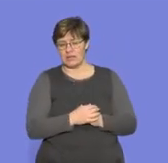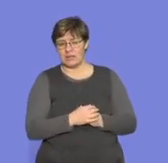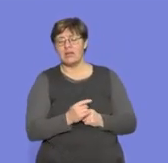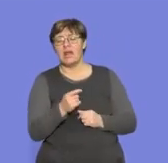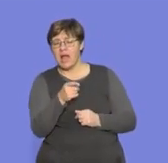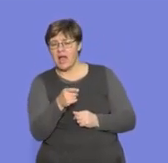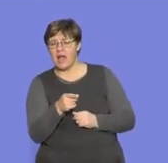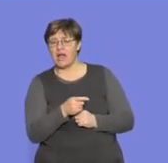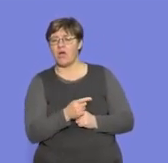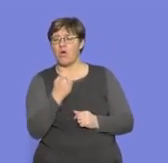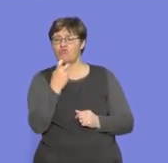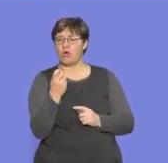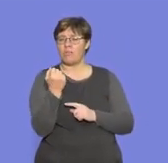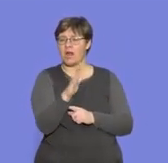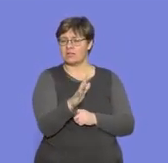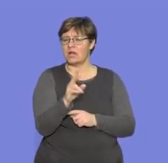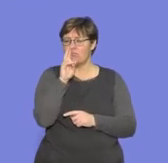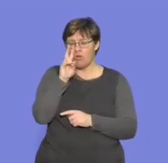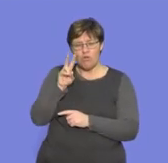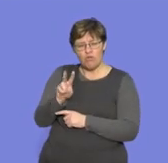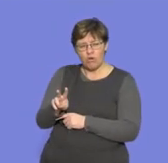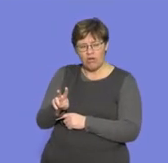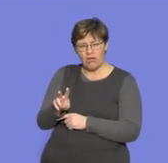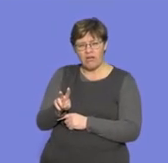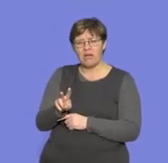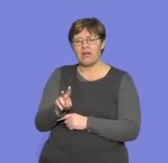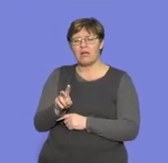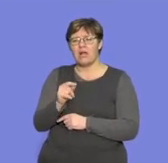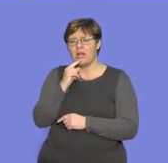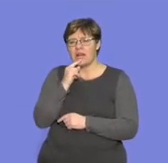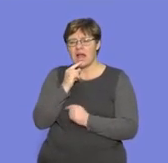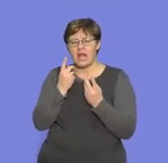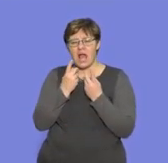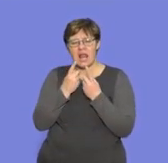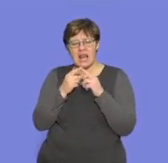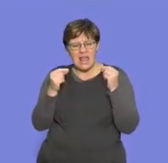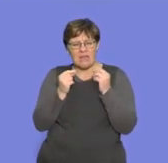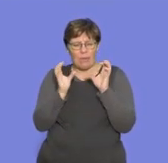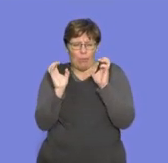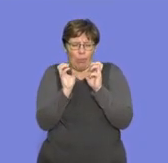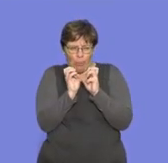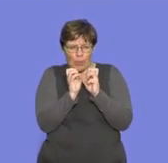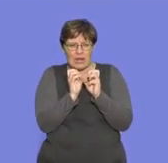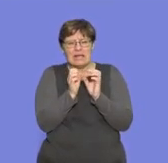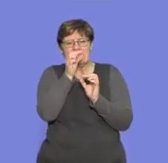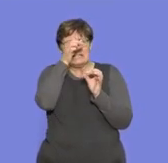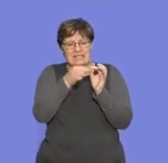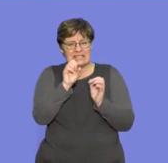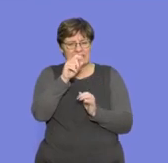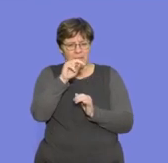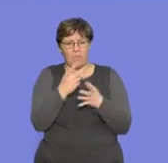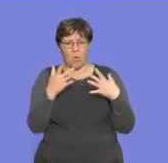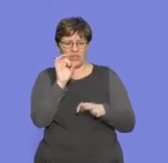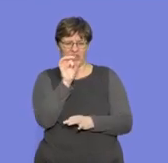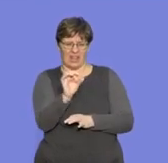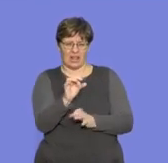the that, rock if you look plants. at them, And these are plants that, shriveled leaves, extremely small. Shriveled leaves, stems that have really become They've got stems that have really become thickened